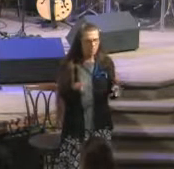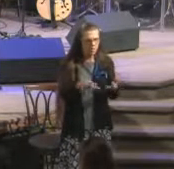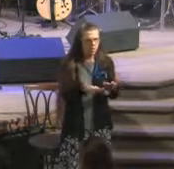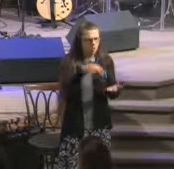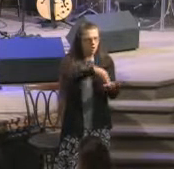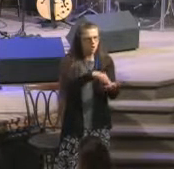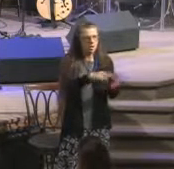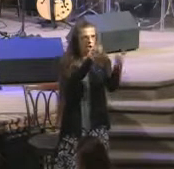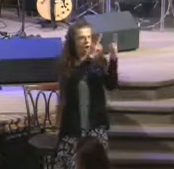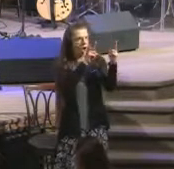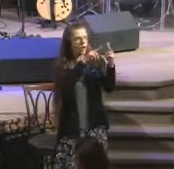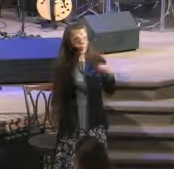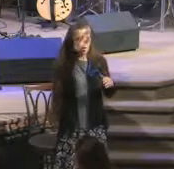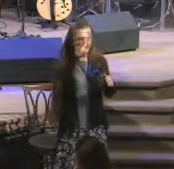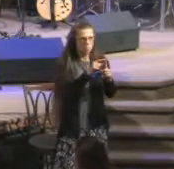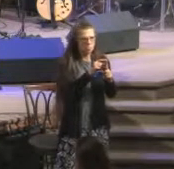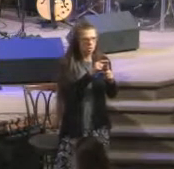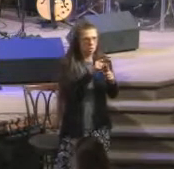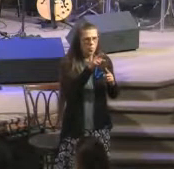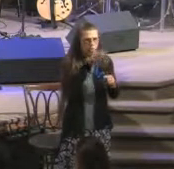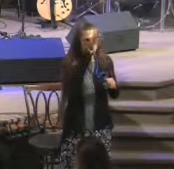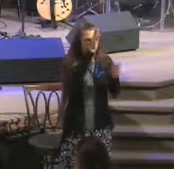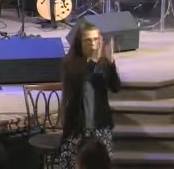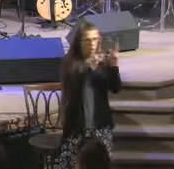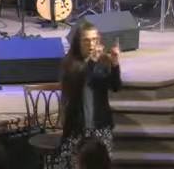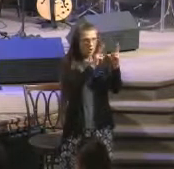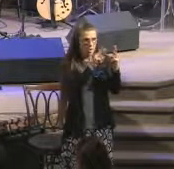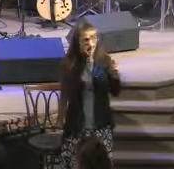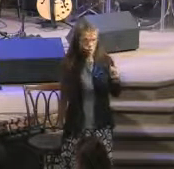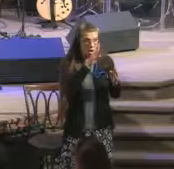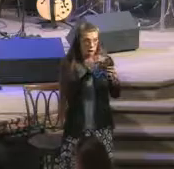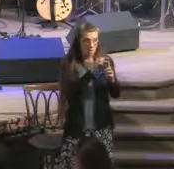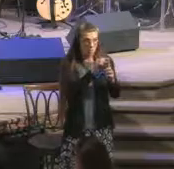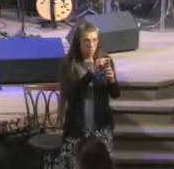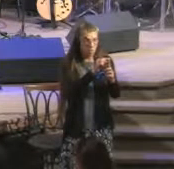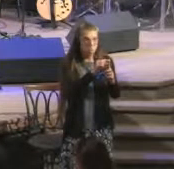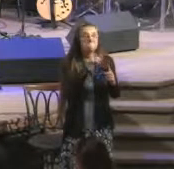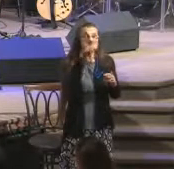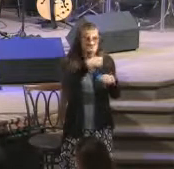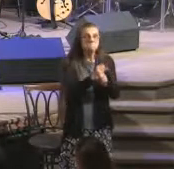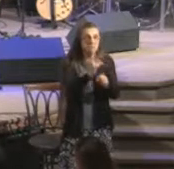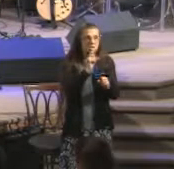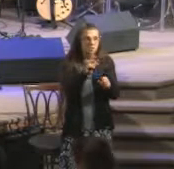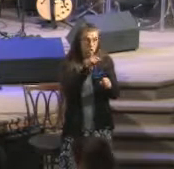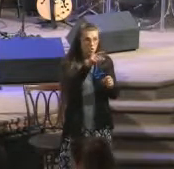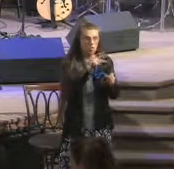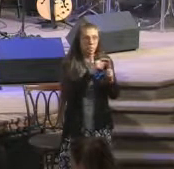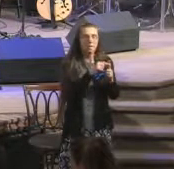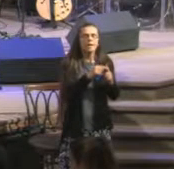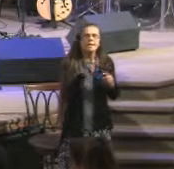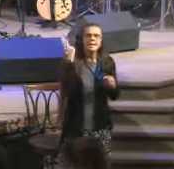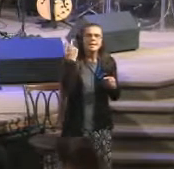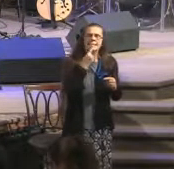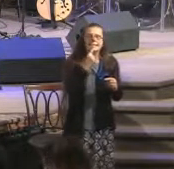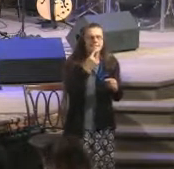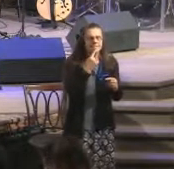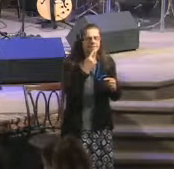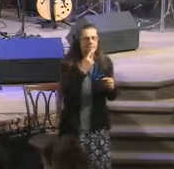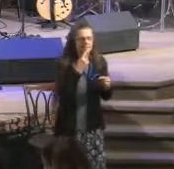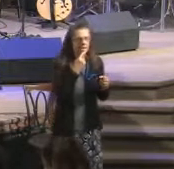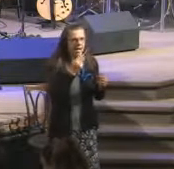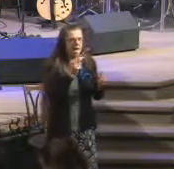God's word. I'm telling you, when you honor God, God will make sure you get honored. Verse 23 says, again, a